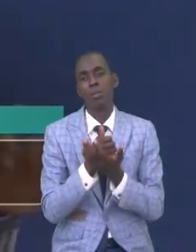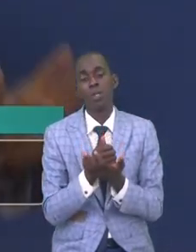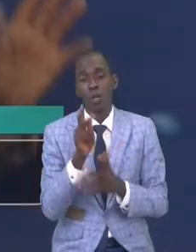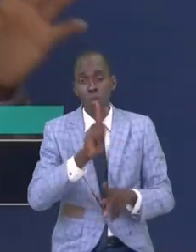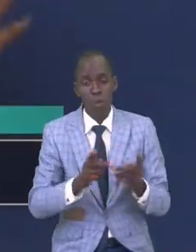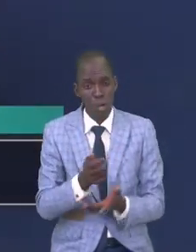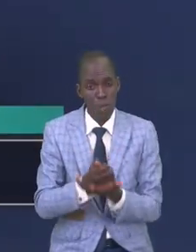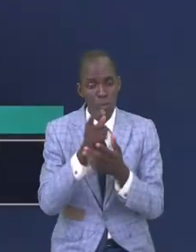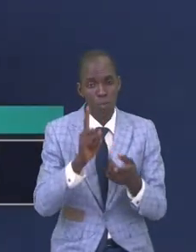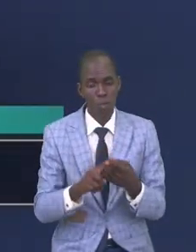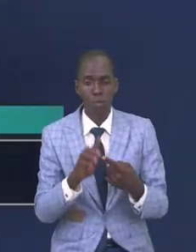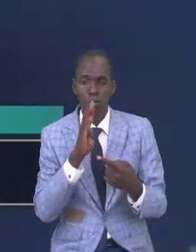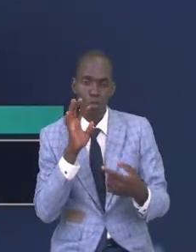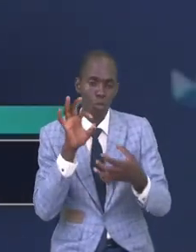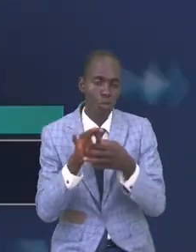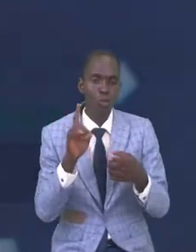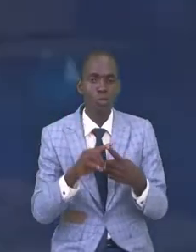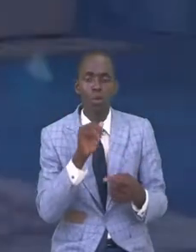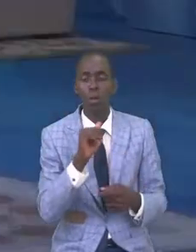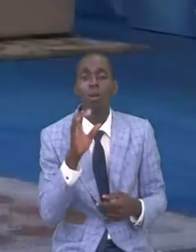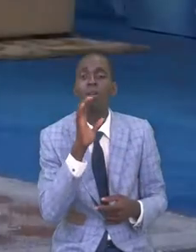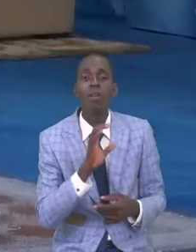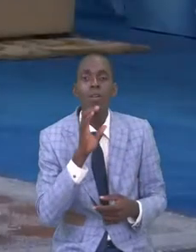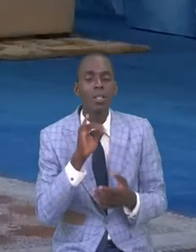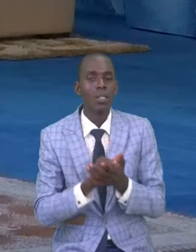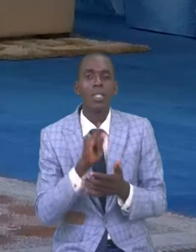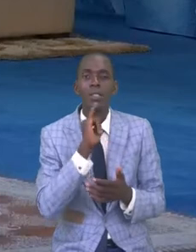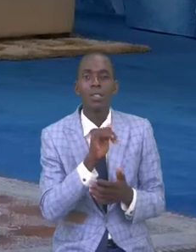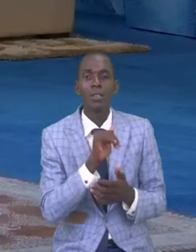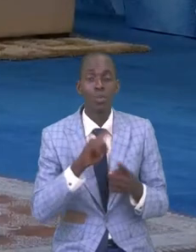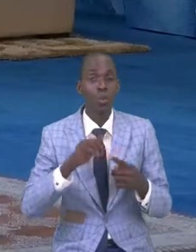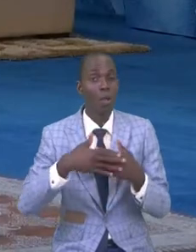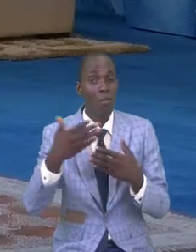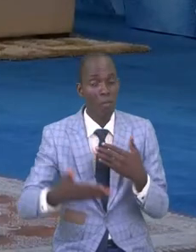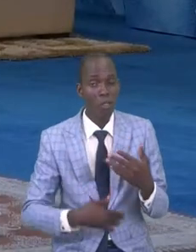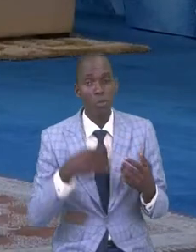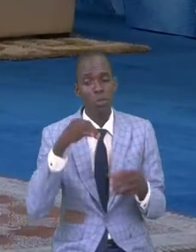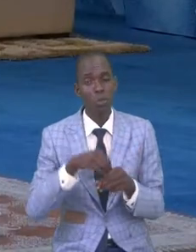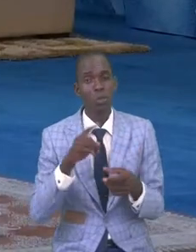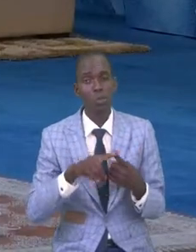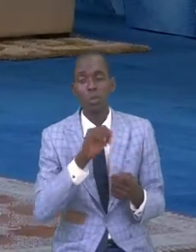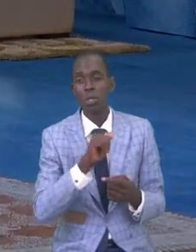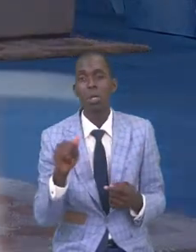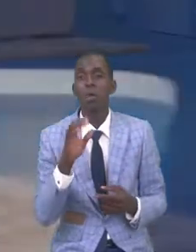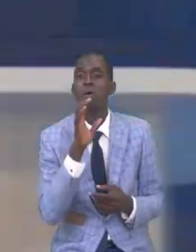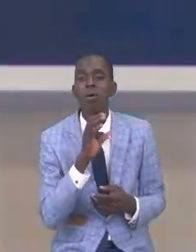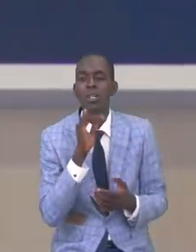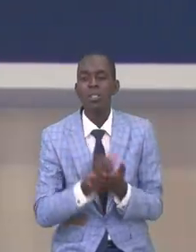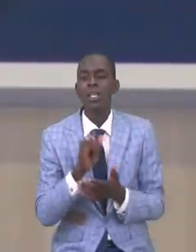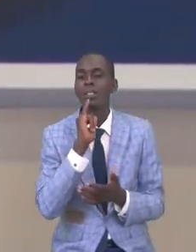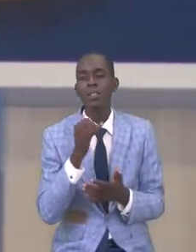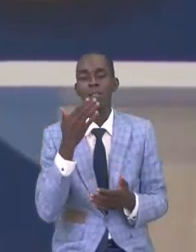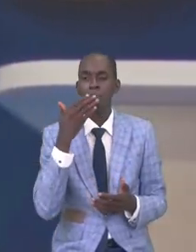a cult. That's a harmful help. They help you so that they